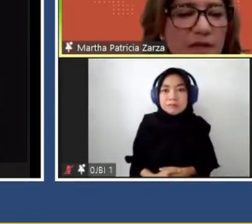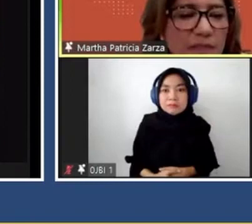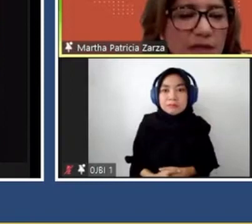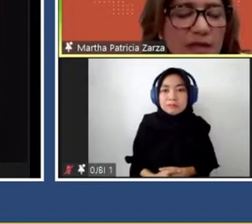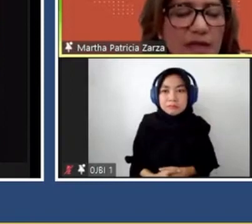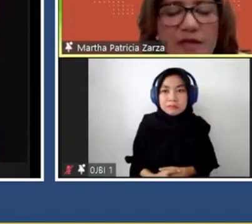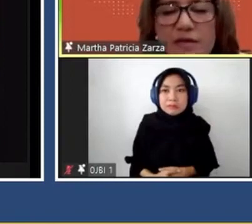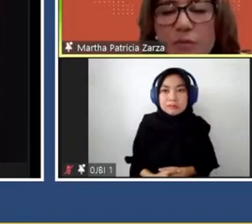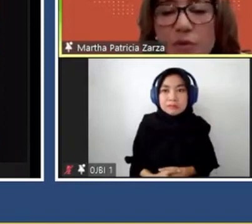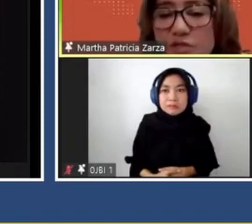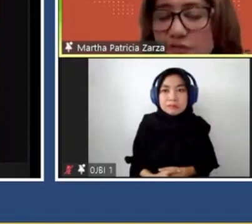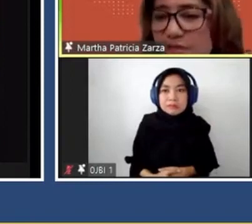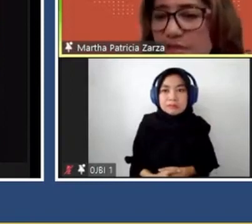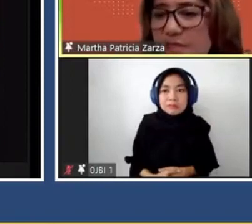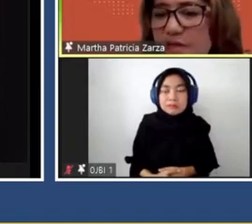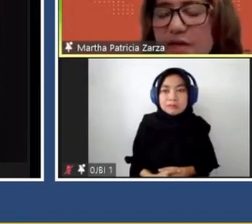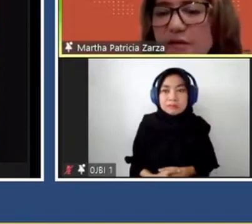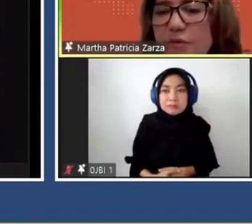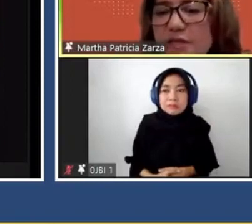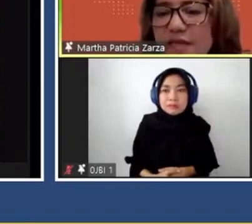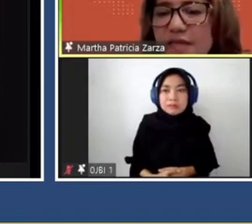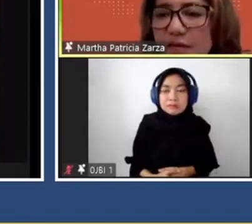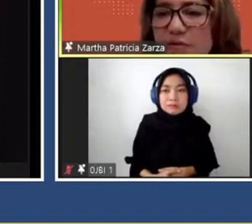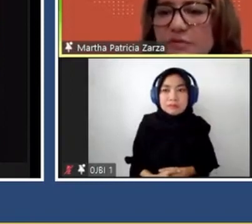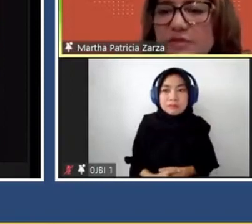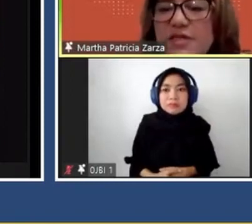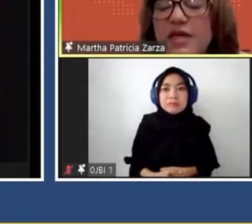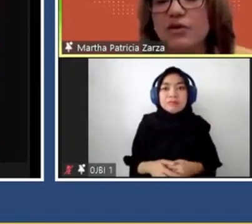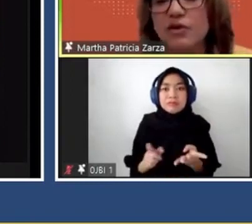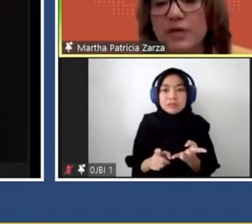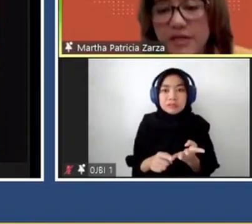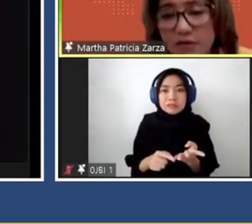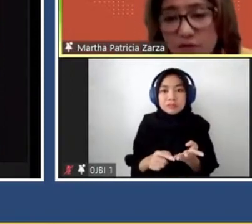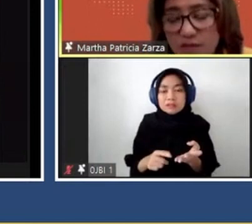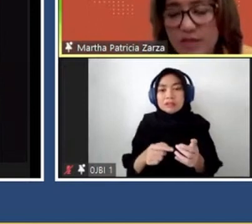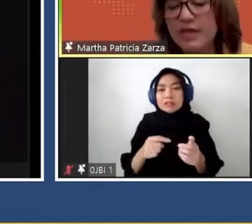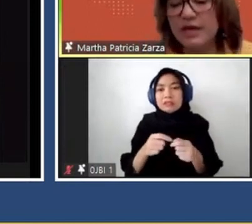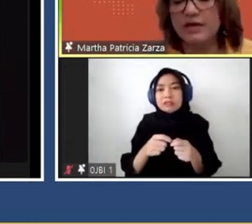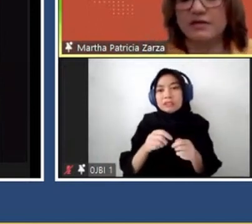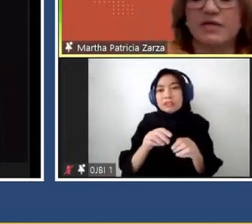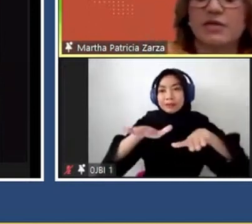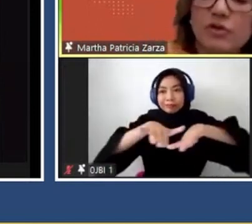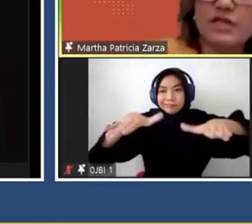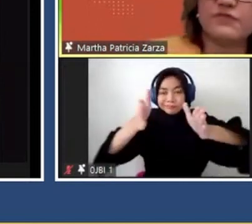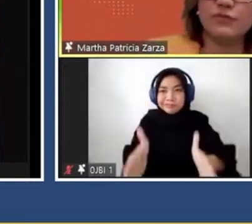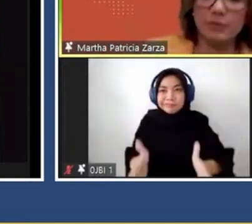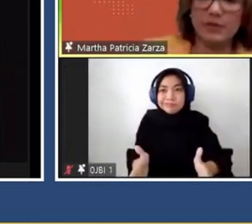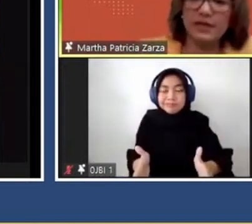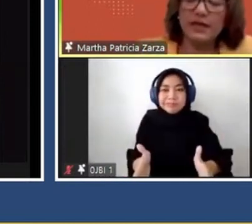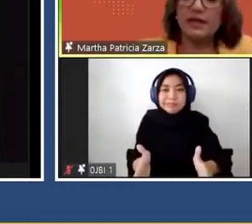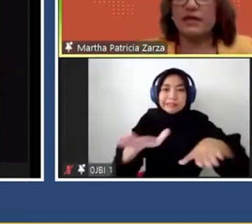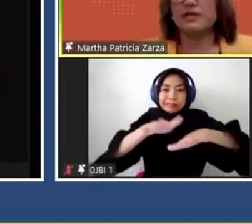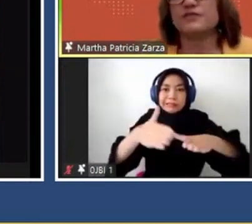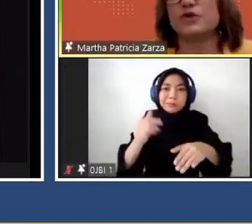prototype, the work surfaces were taken out, which the ergonomically talking are important for